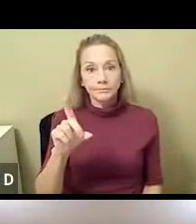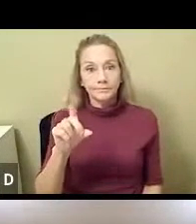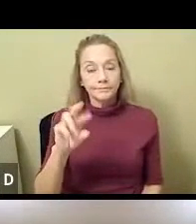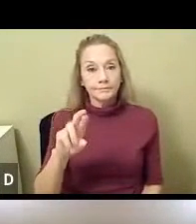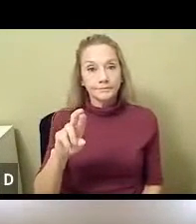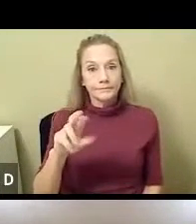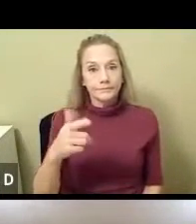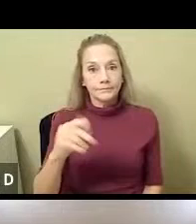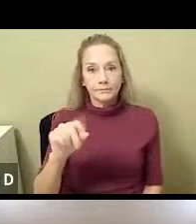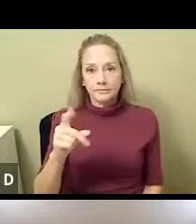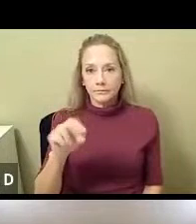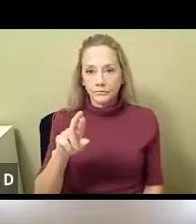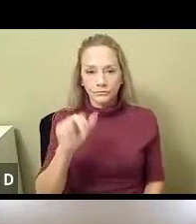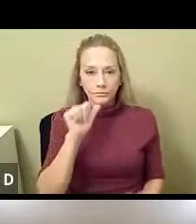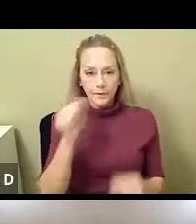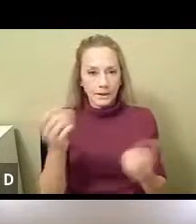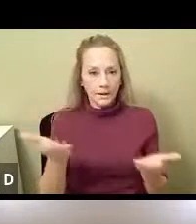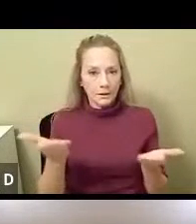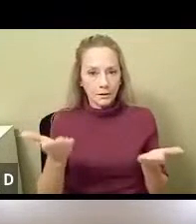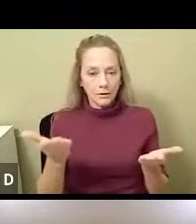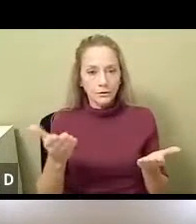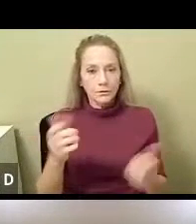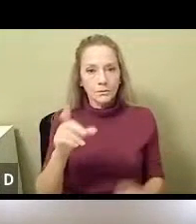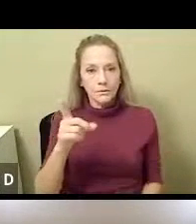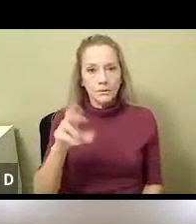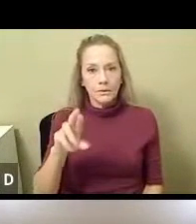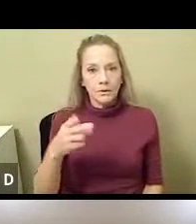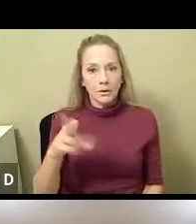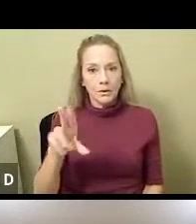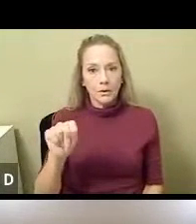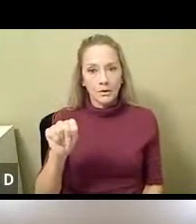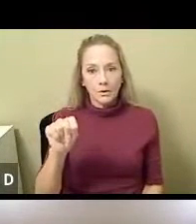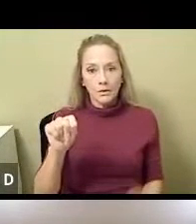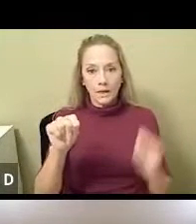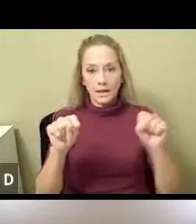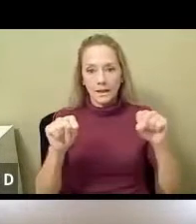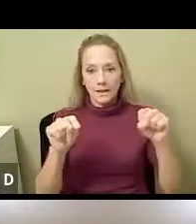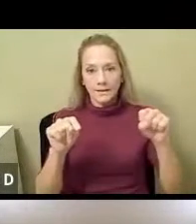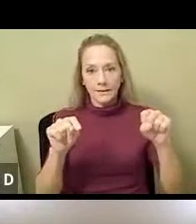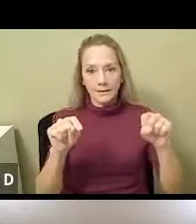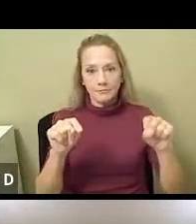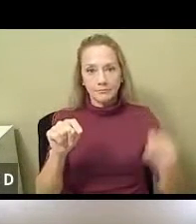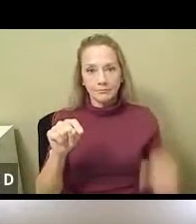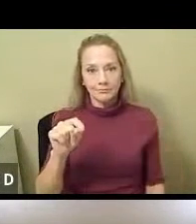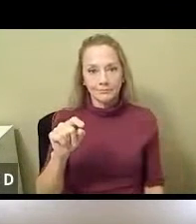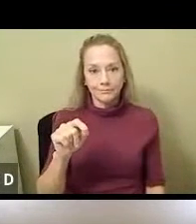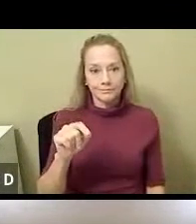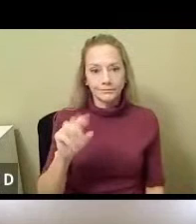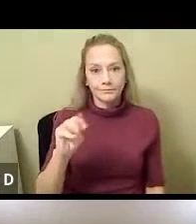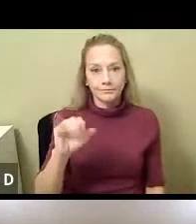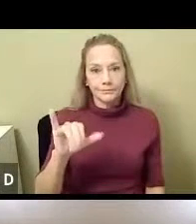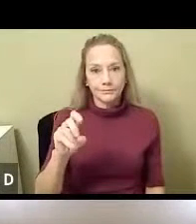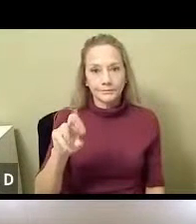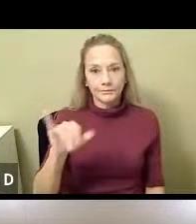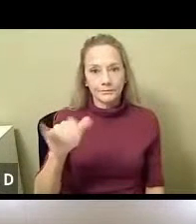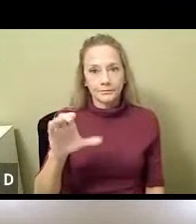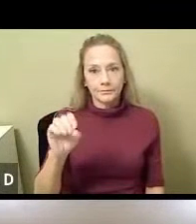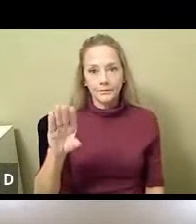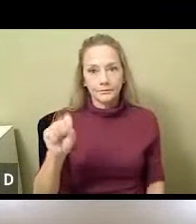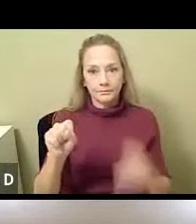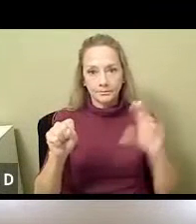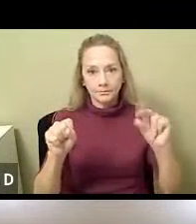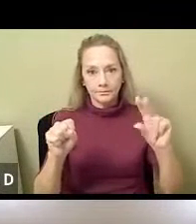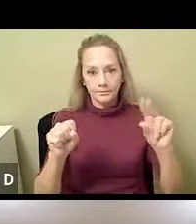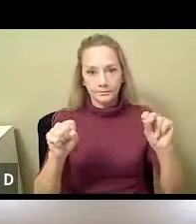Dr. Gutcher's not here. Dr. Hurt? Yes. Mayor Jacobs? No.